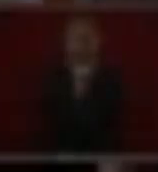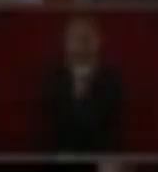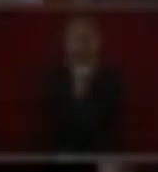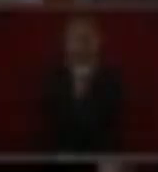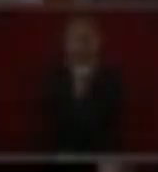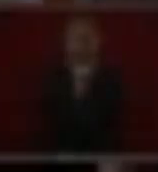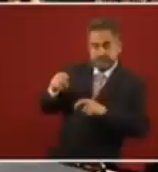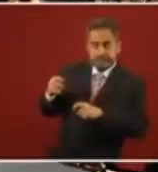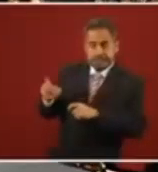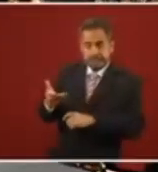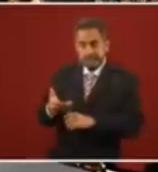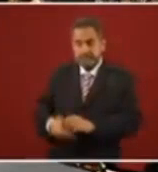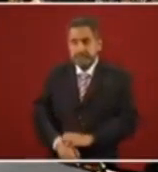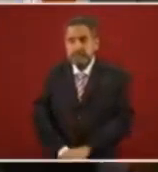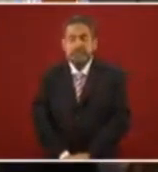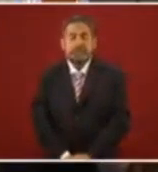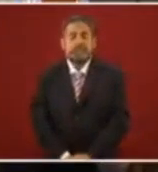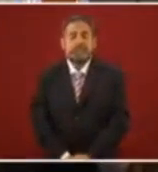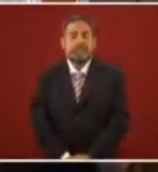...it's like a little video... had...